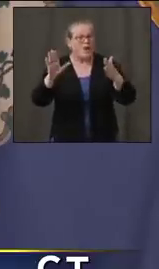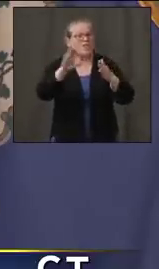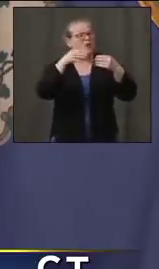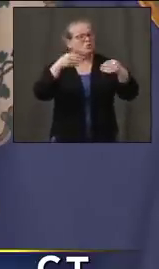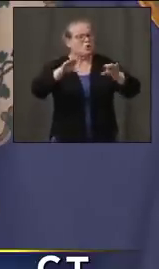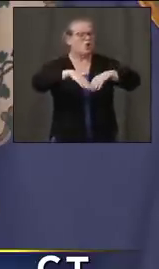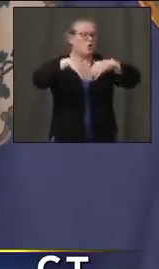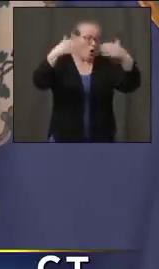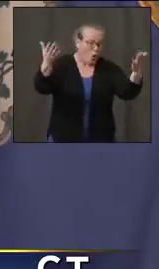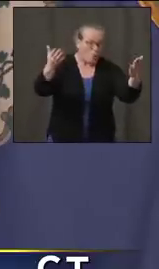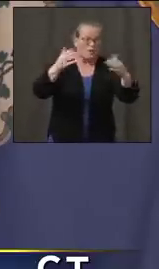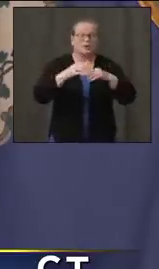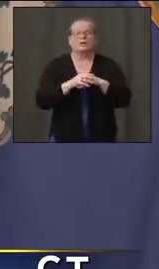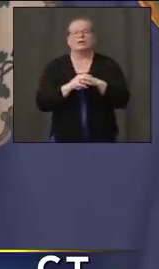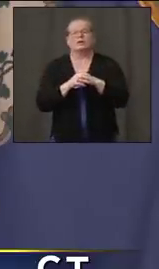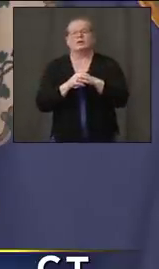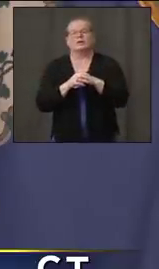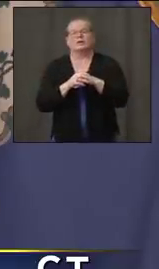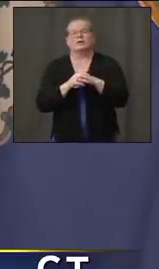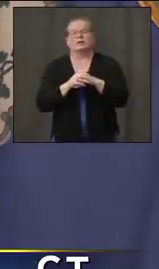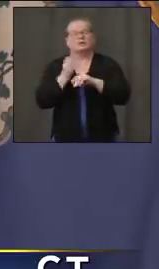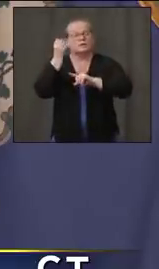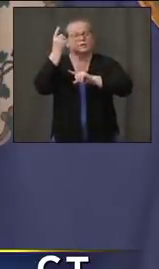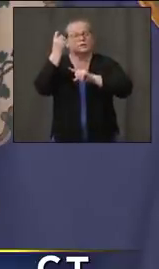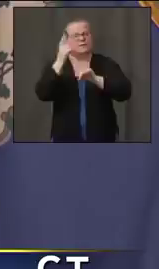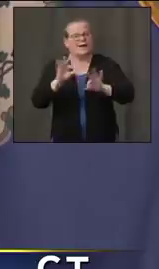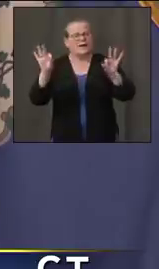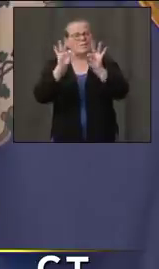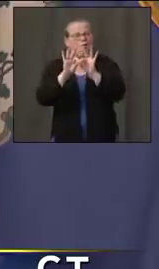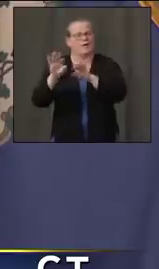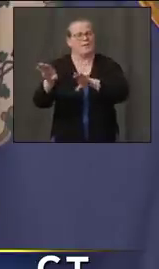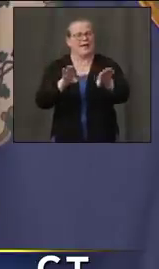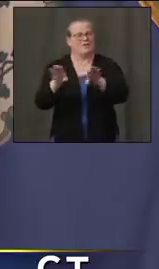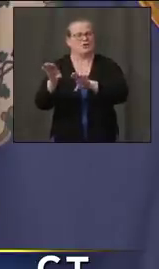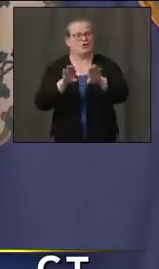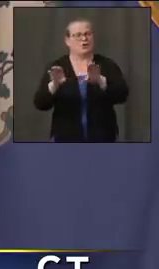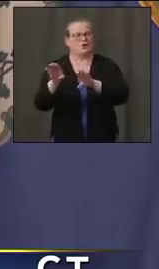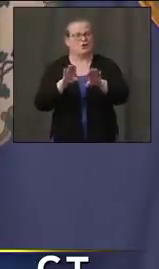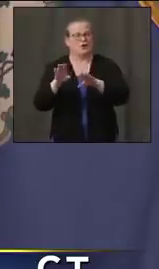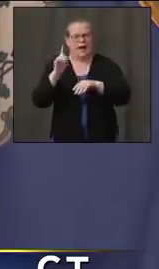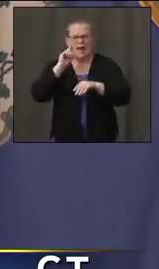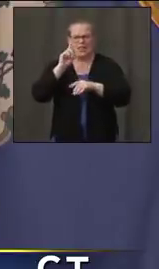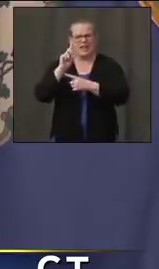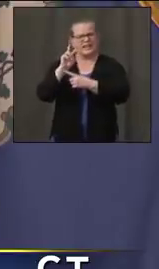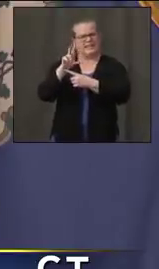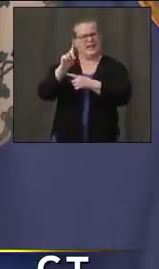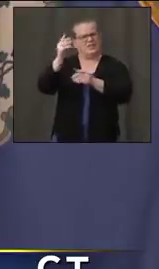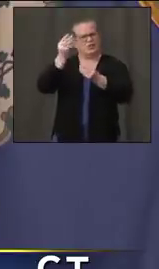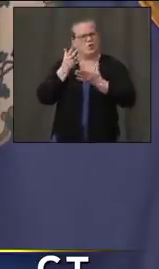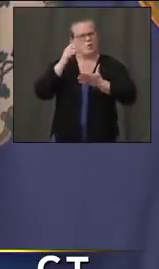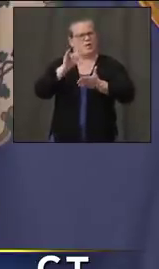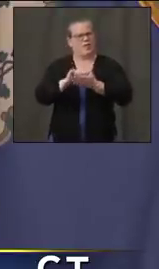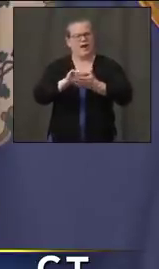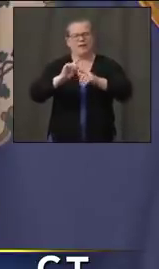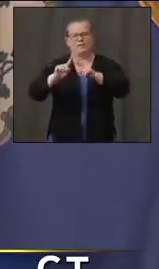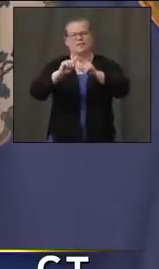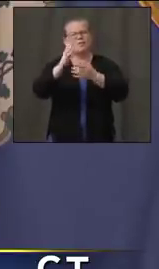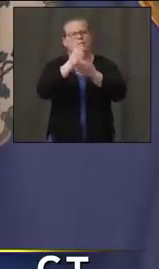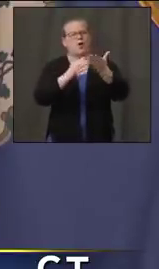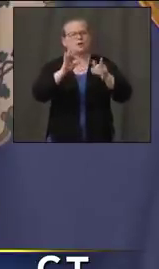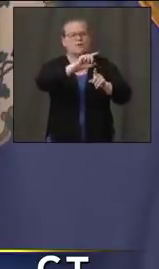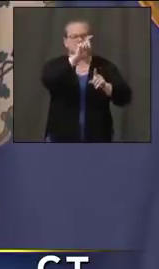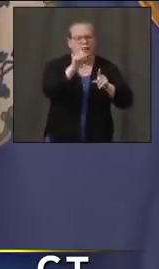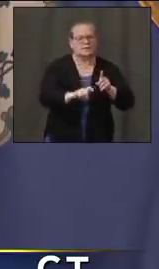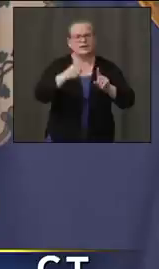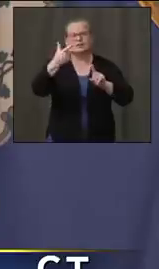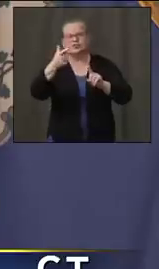worth remembering, again, the behavior. Many of the stores, I think David told me 1/3 of the stores in different parts of Texas and